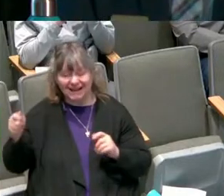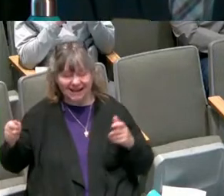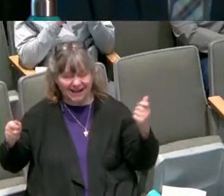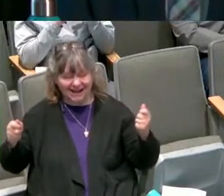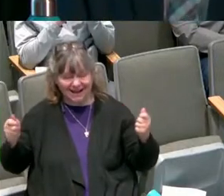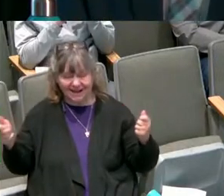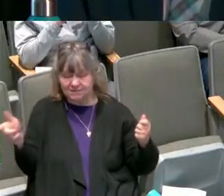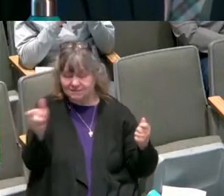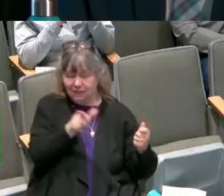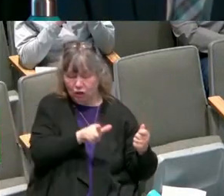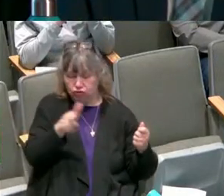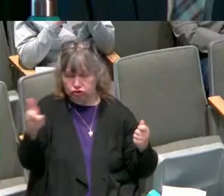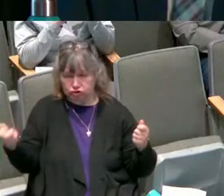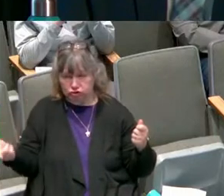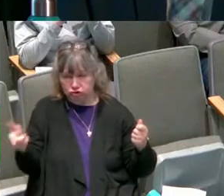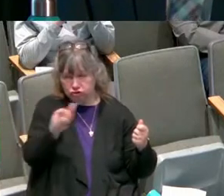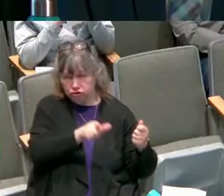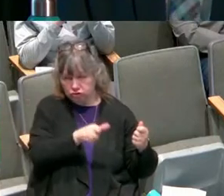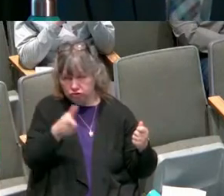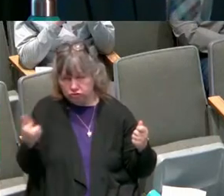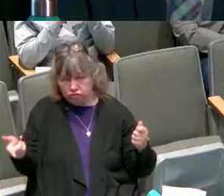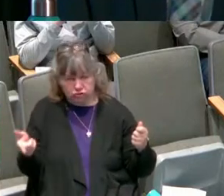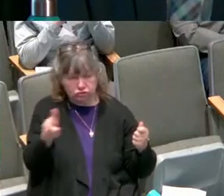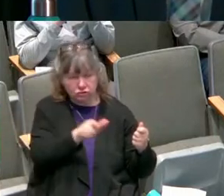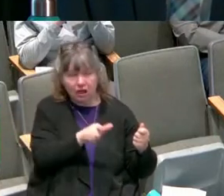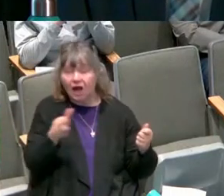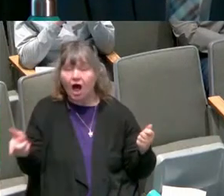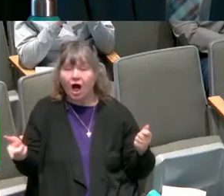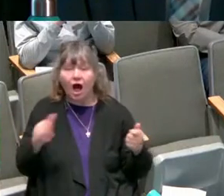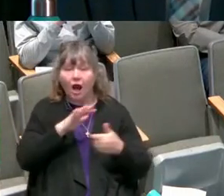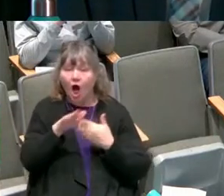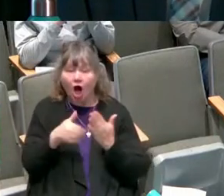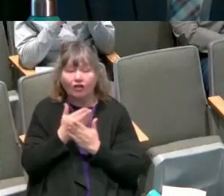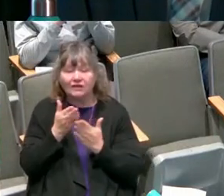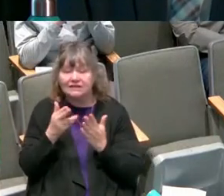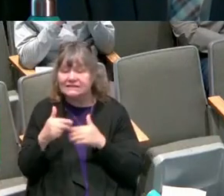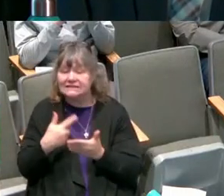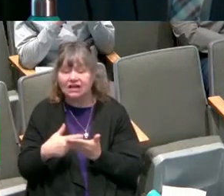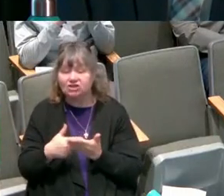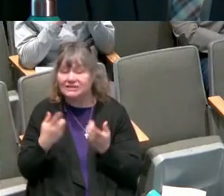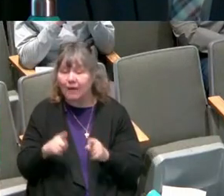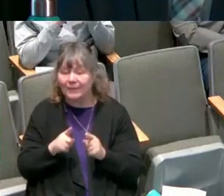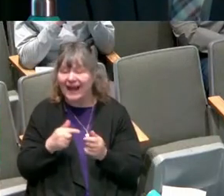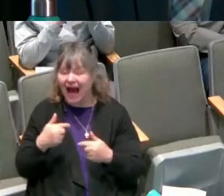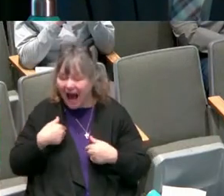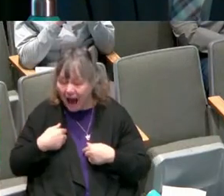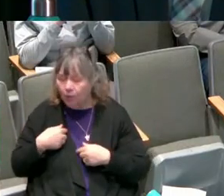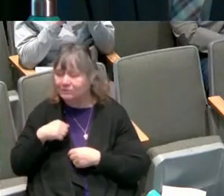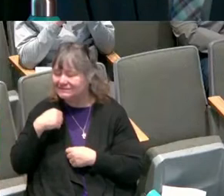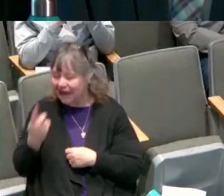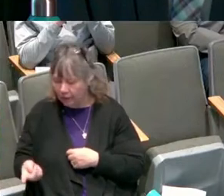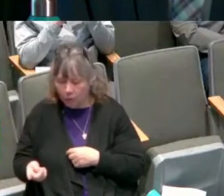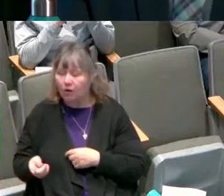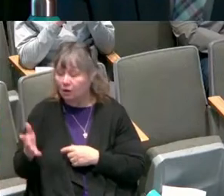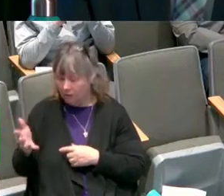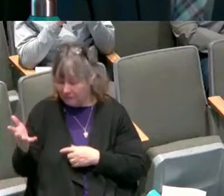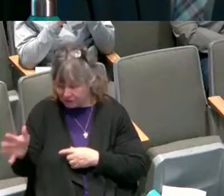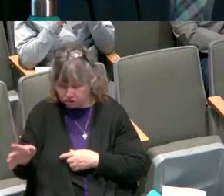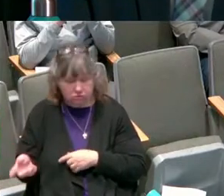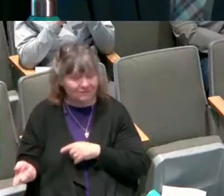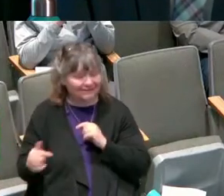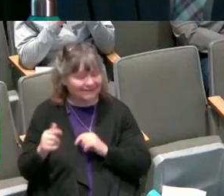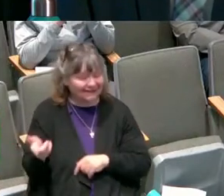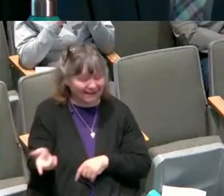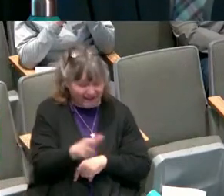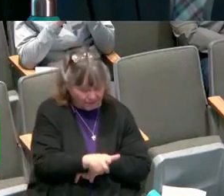and all of the discussion happens through me the moderator so you will direct